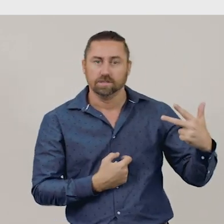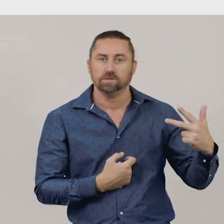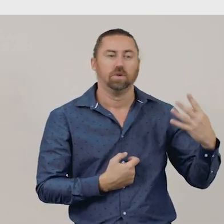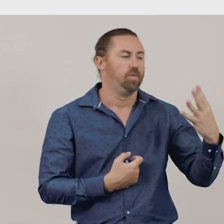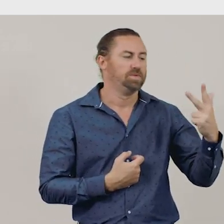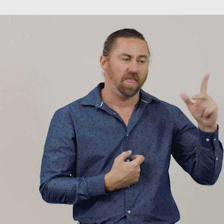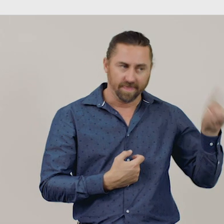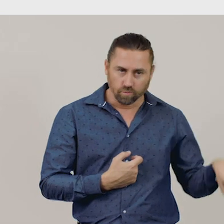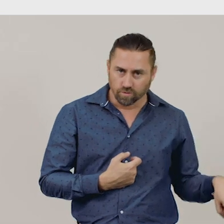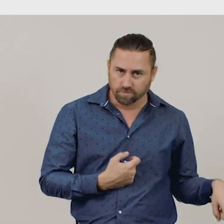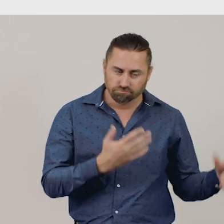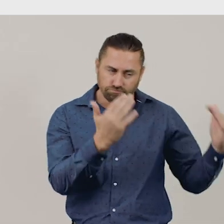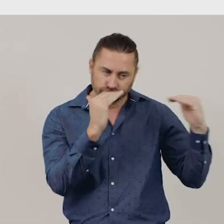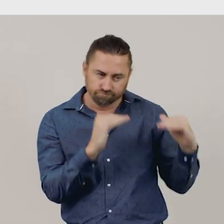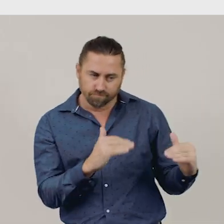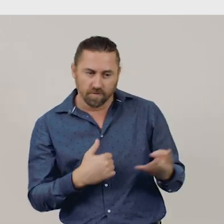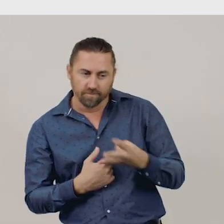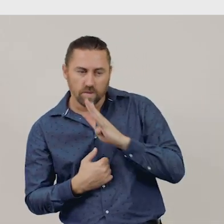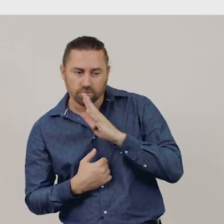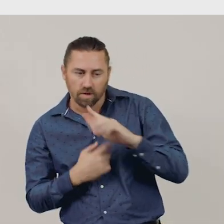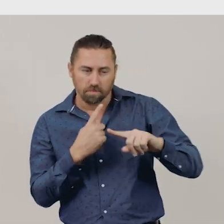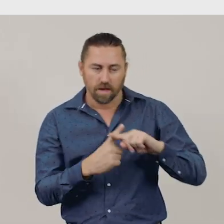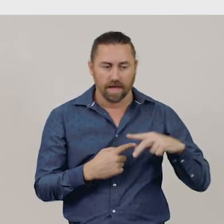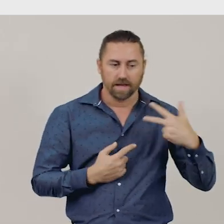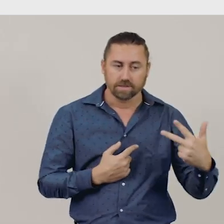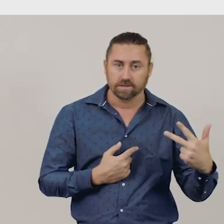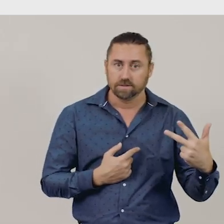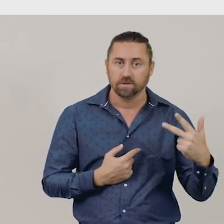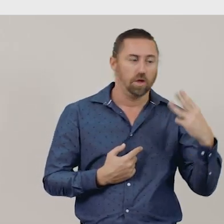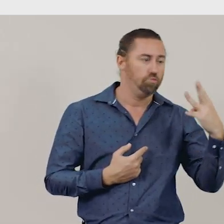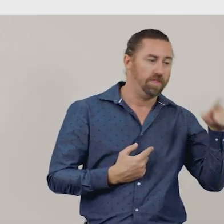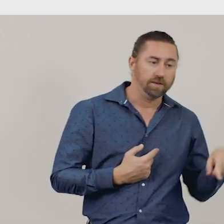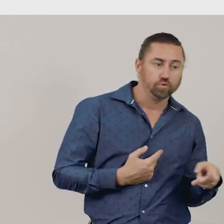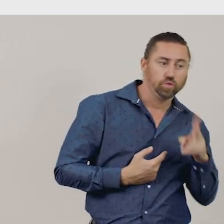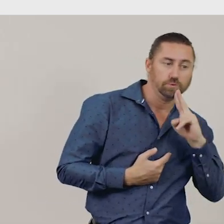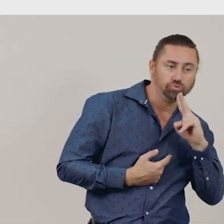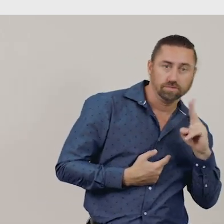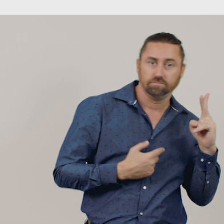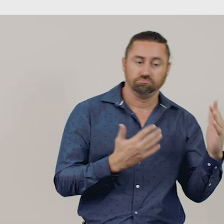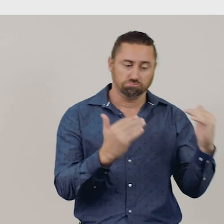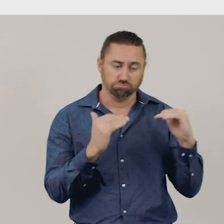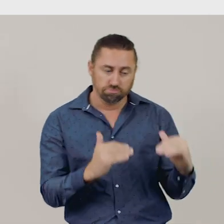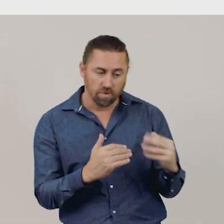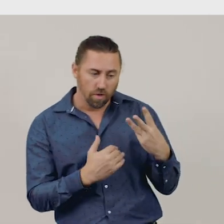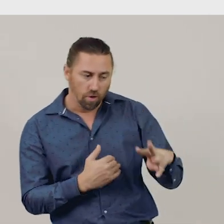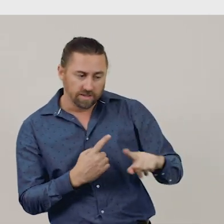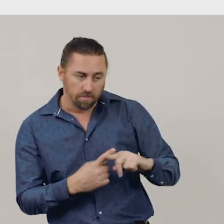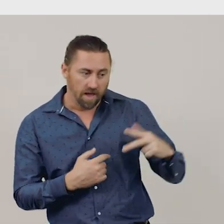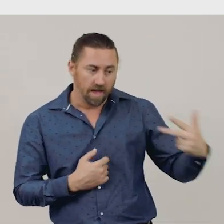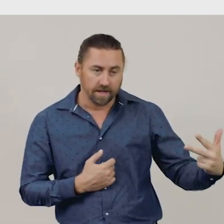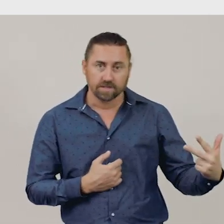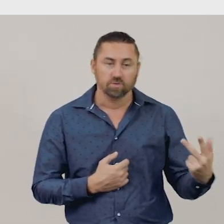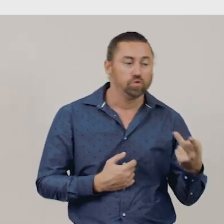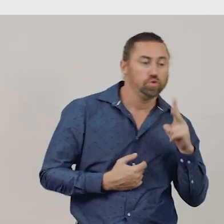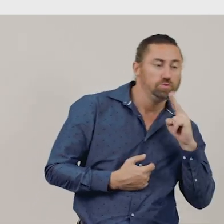is 48,000, and 400 multiplied by 8 is 3,200. 30 multiplied by 8